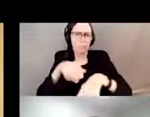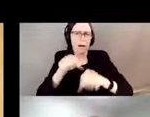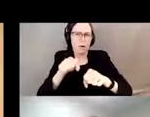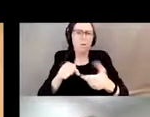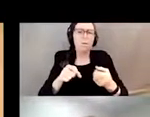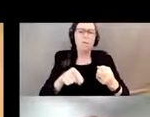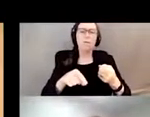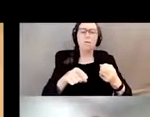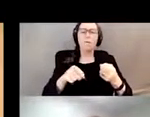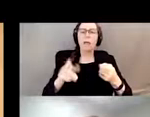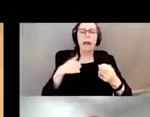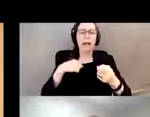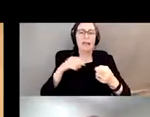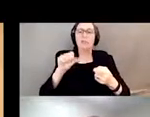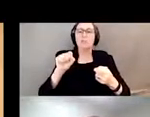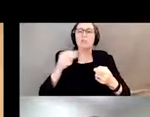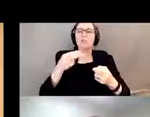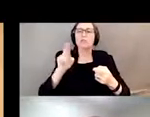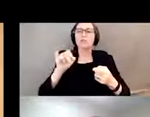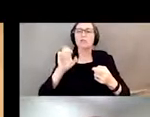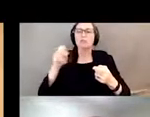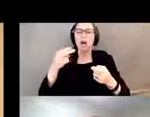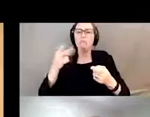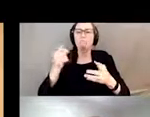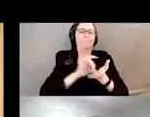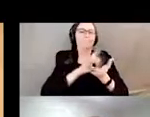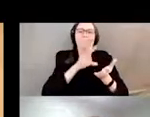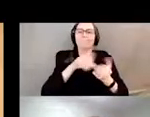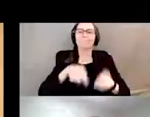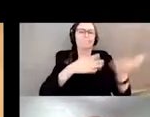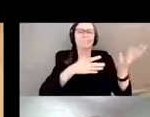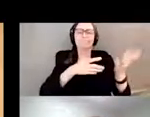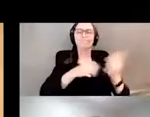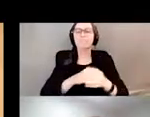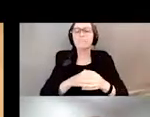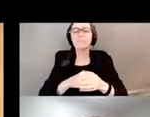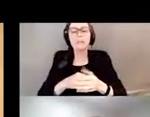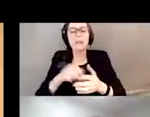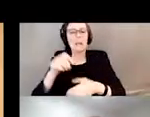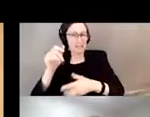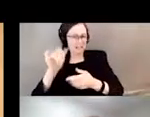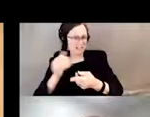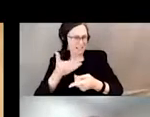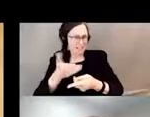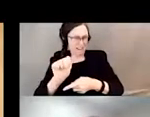is exiled. Okay, he's kicked out. In Afghanistan, there is a